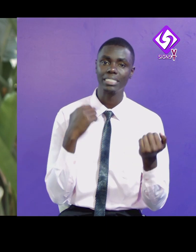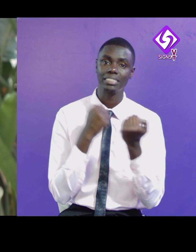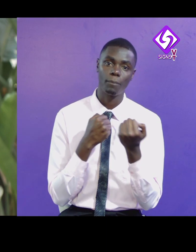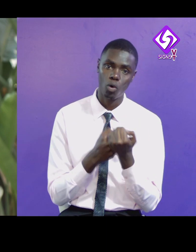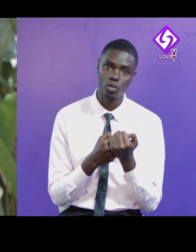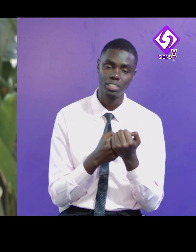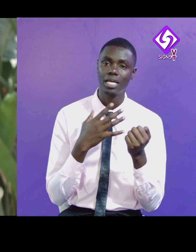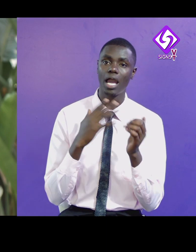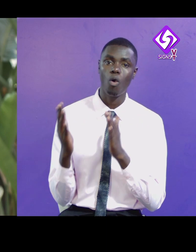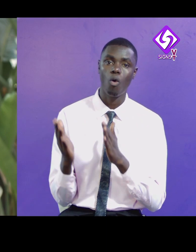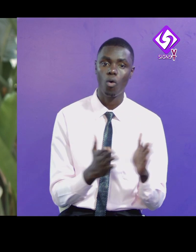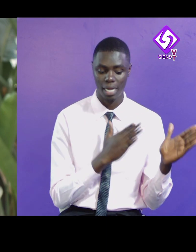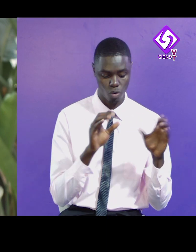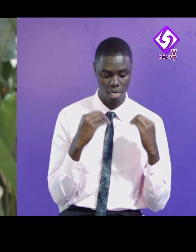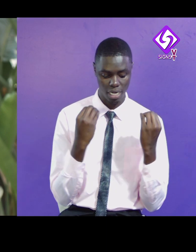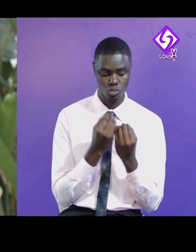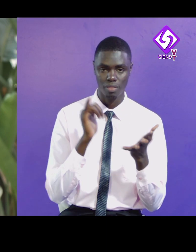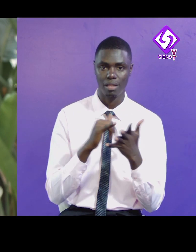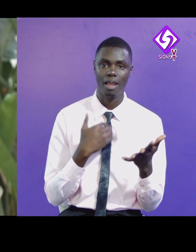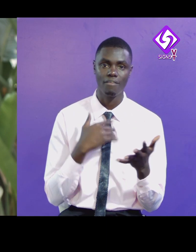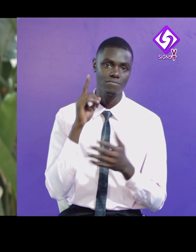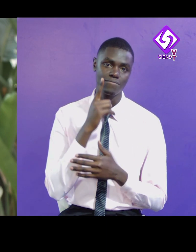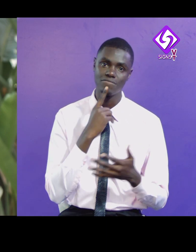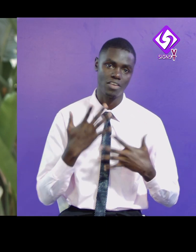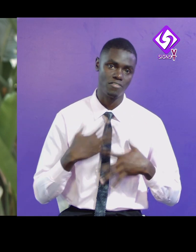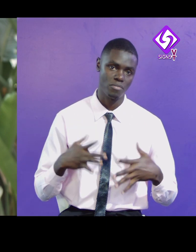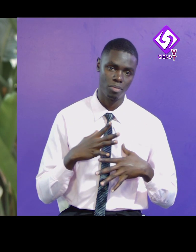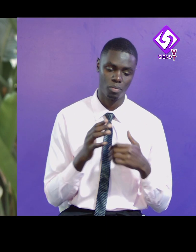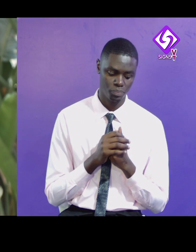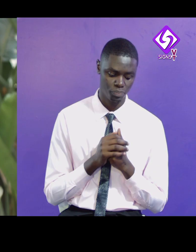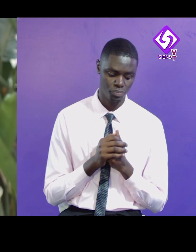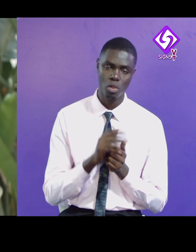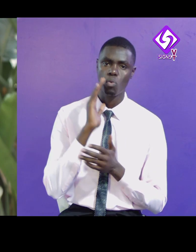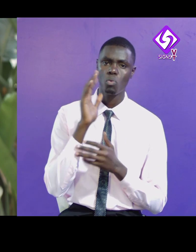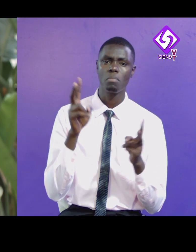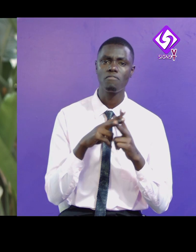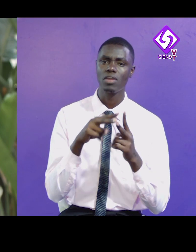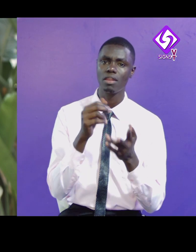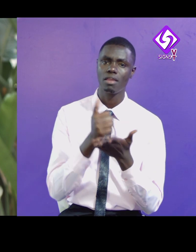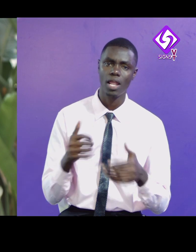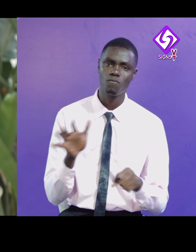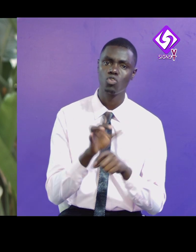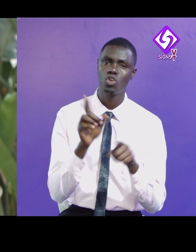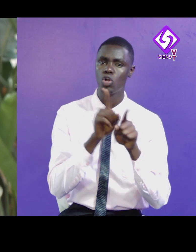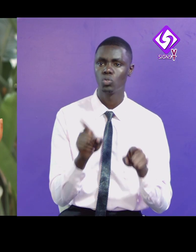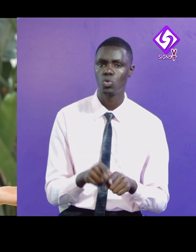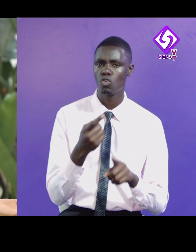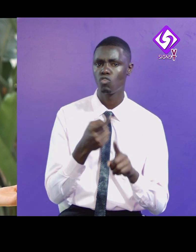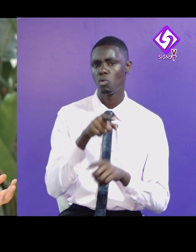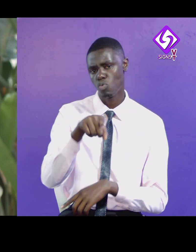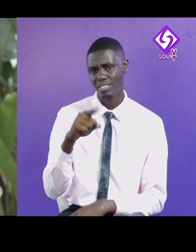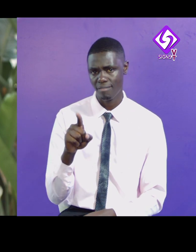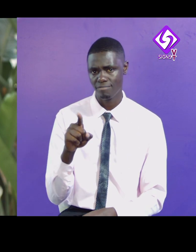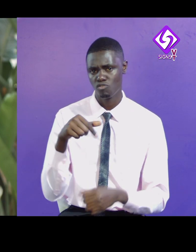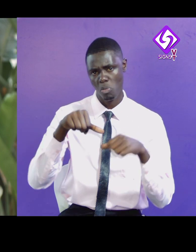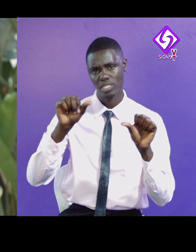support organizations that have hearing impairments. So it would be very helpful to also, from